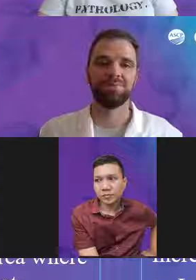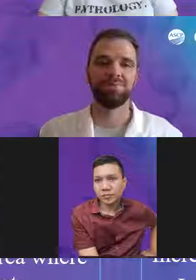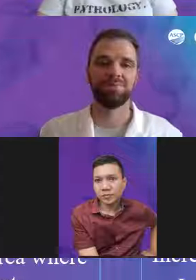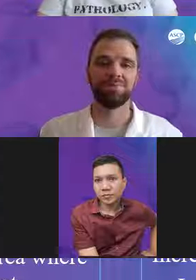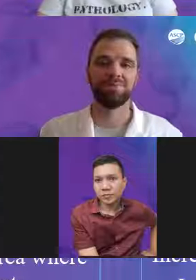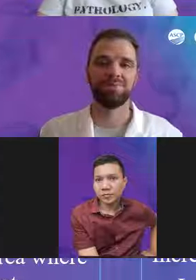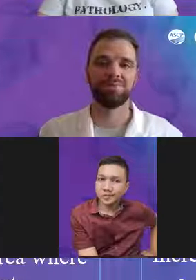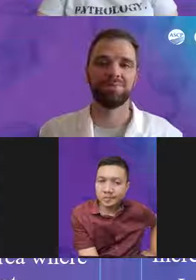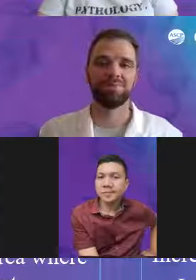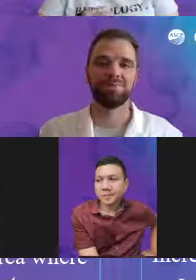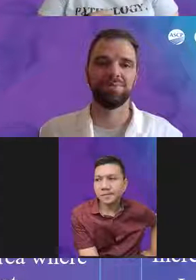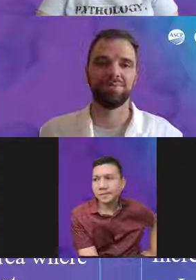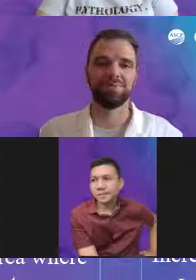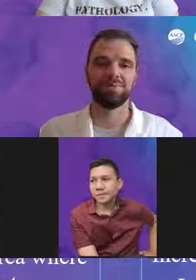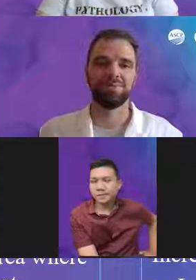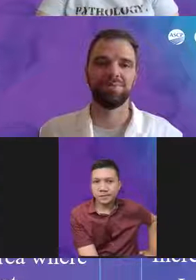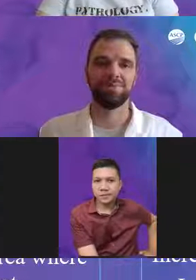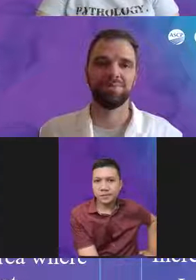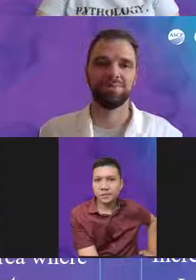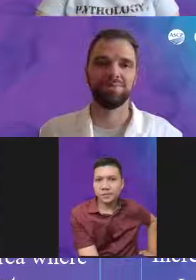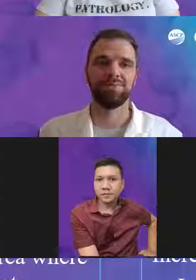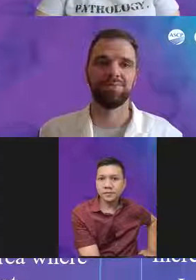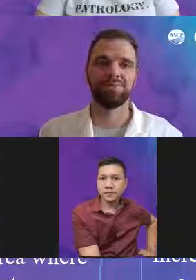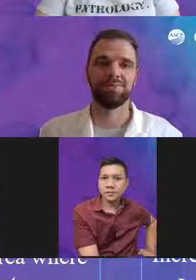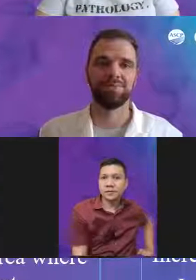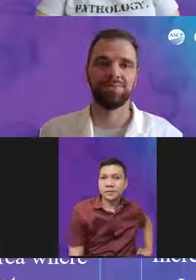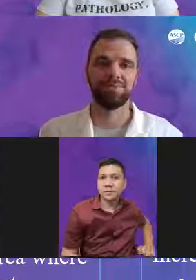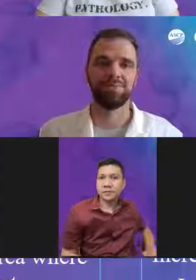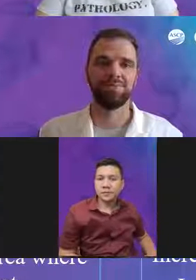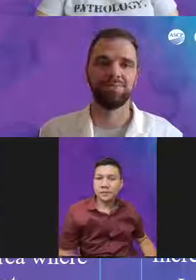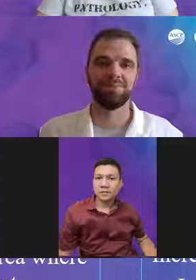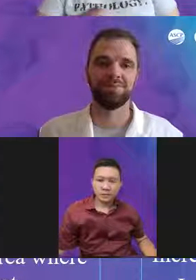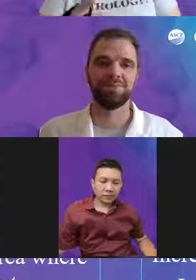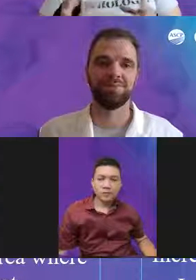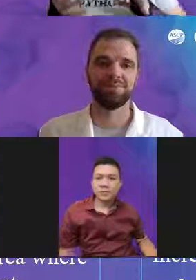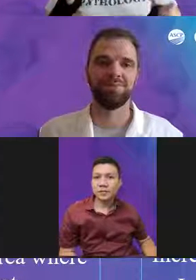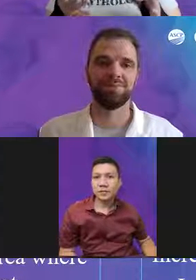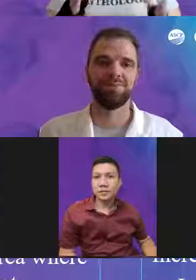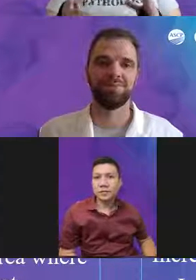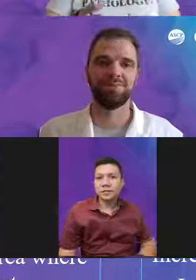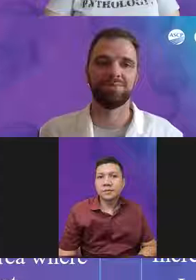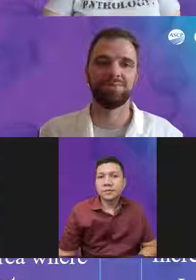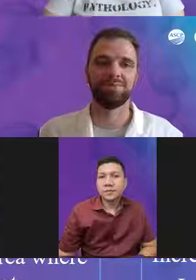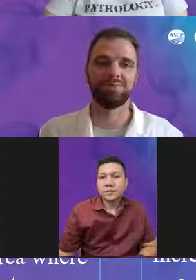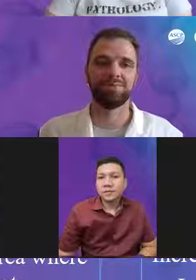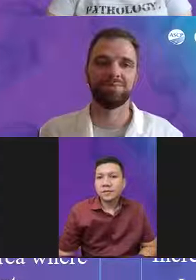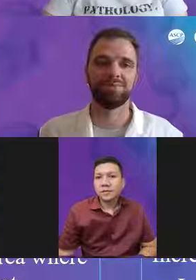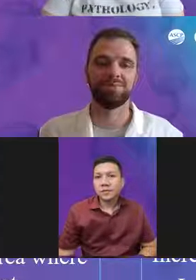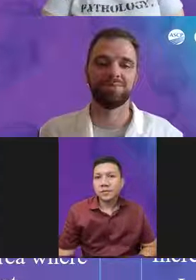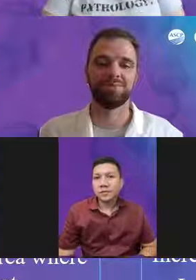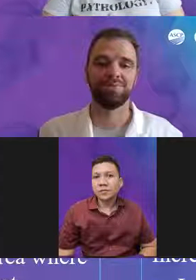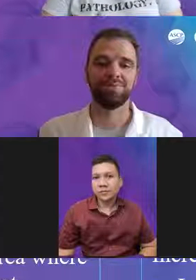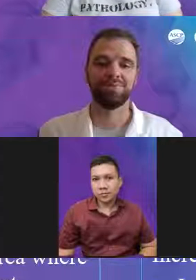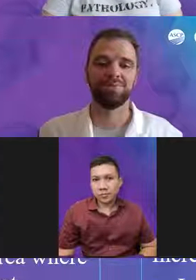cells like the nucleus of a small lymphocyte, okay? And knowing the various ranges